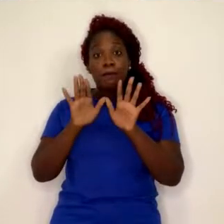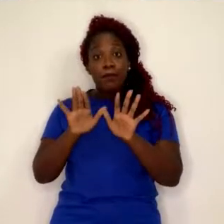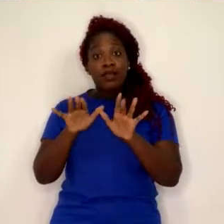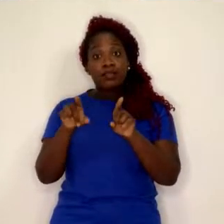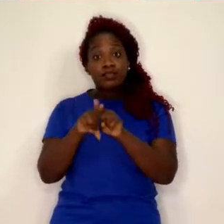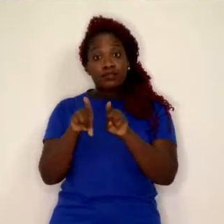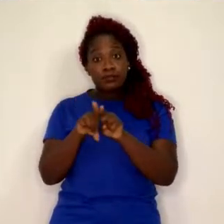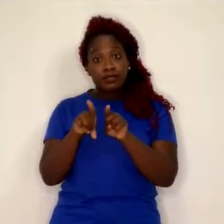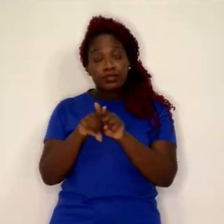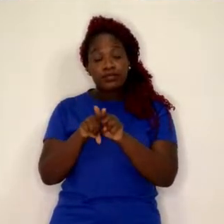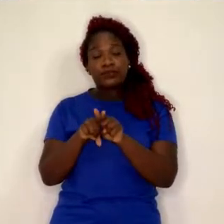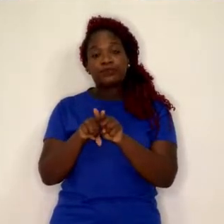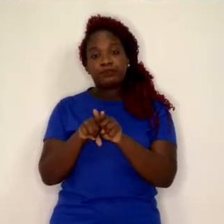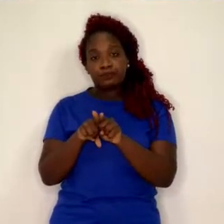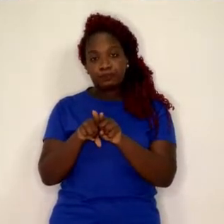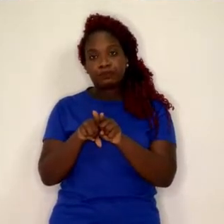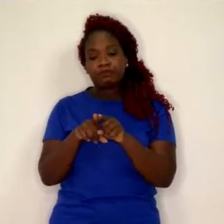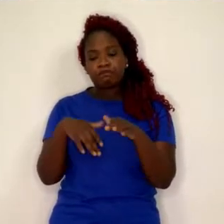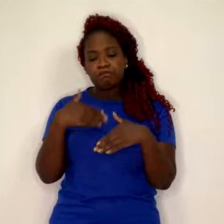agrarian issues,